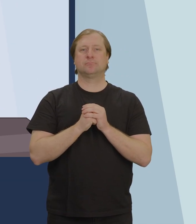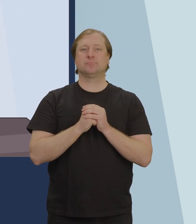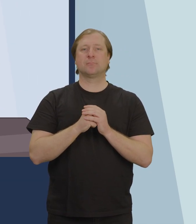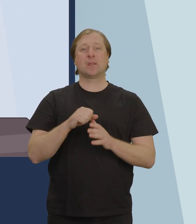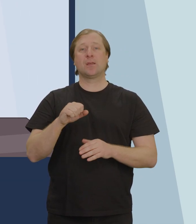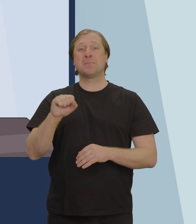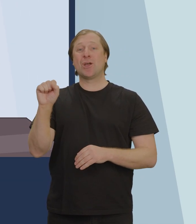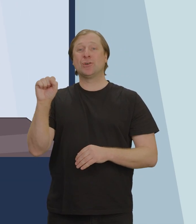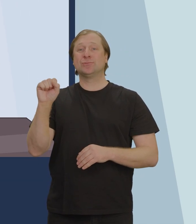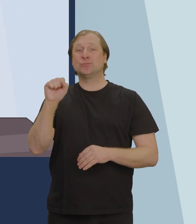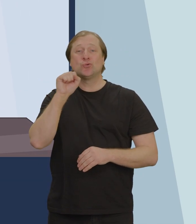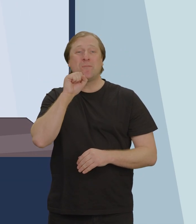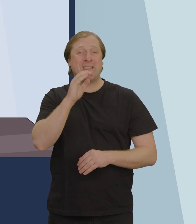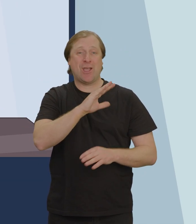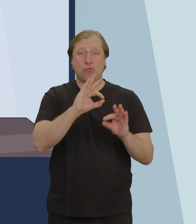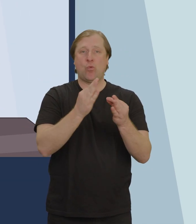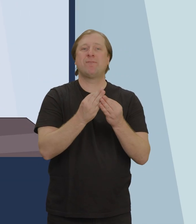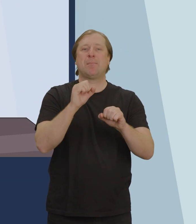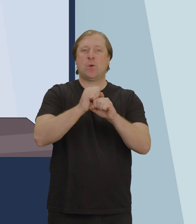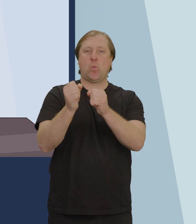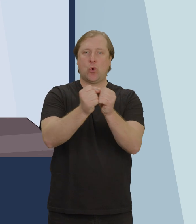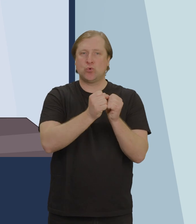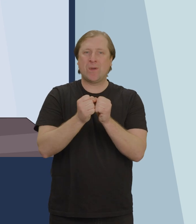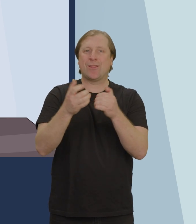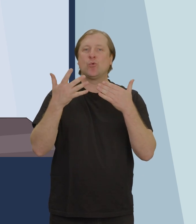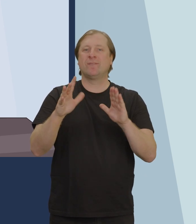Because Sofia and her family worked together to complete her